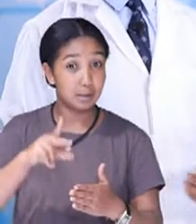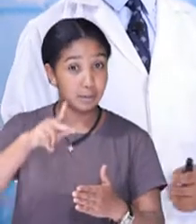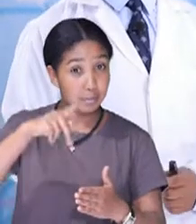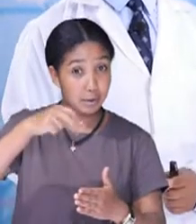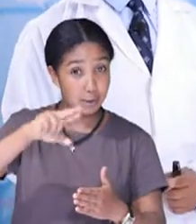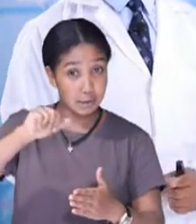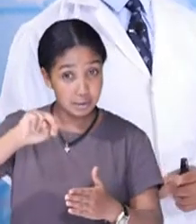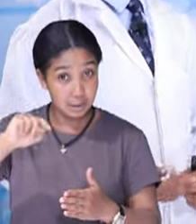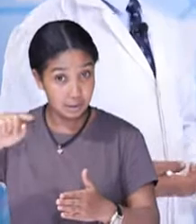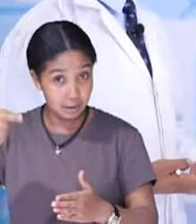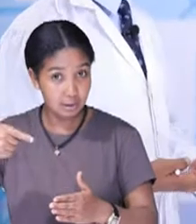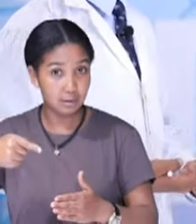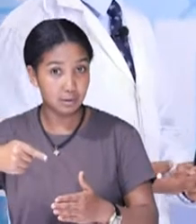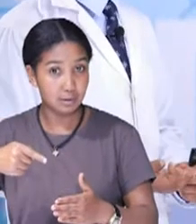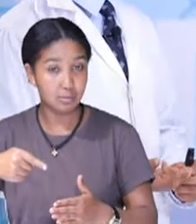of the examples.